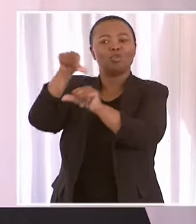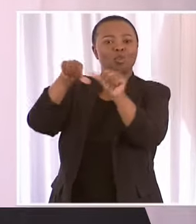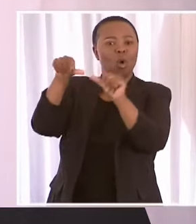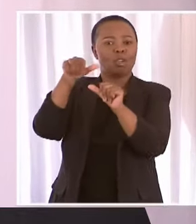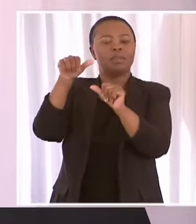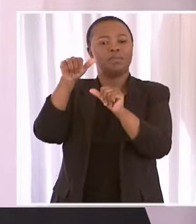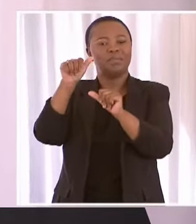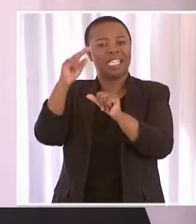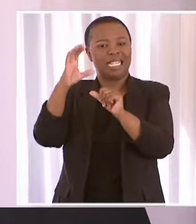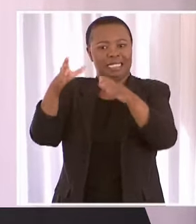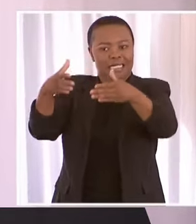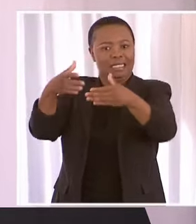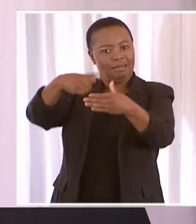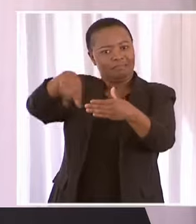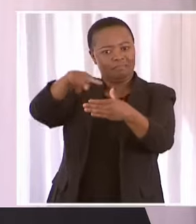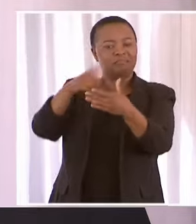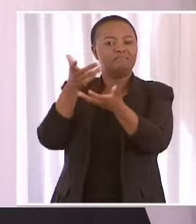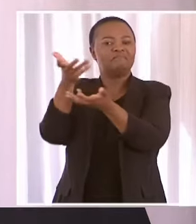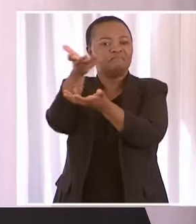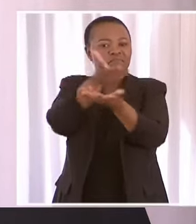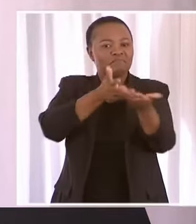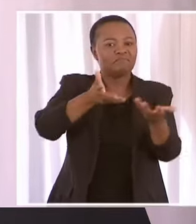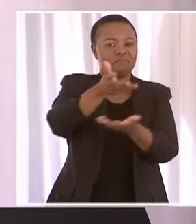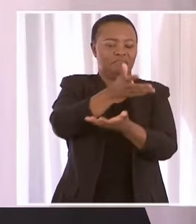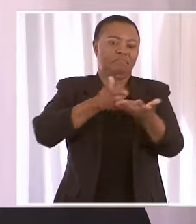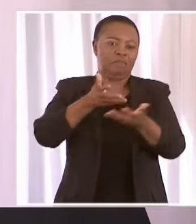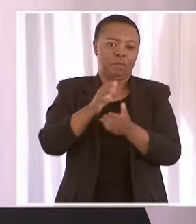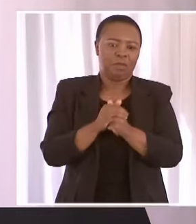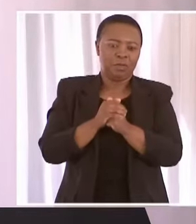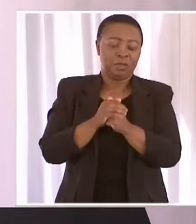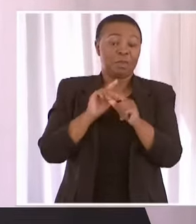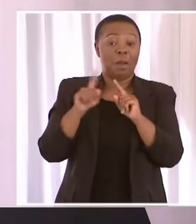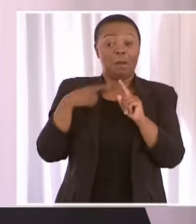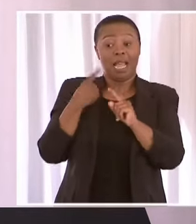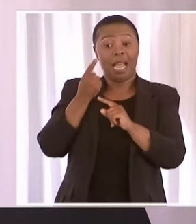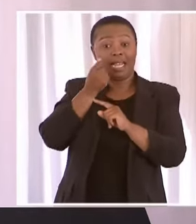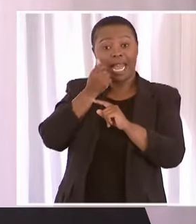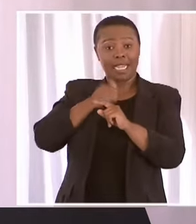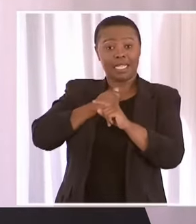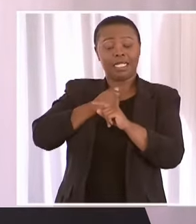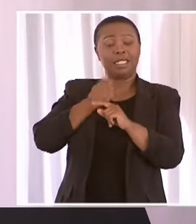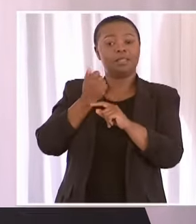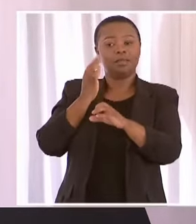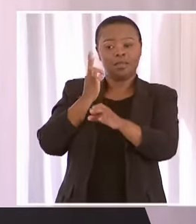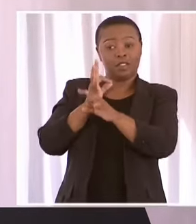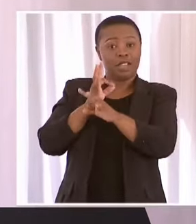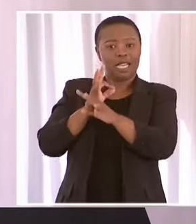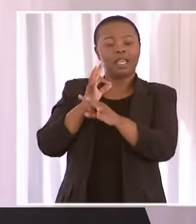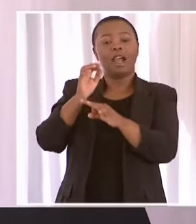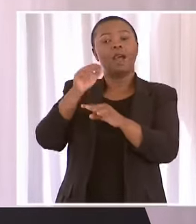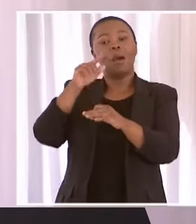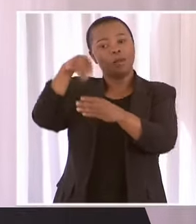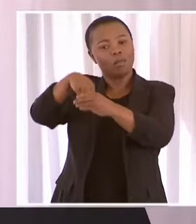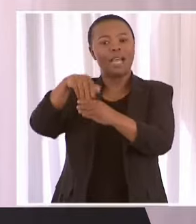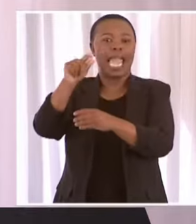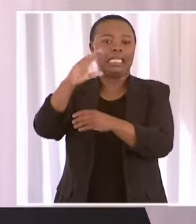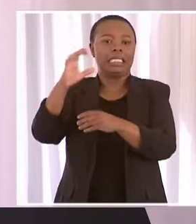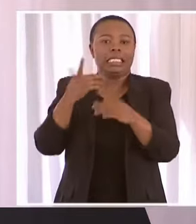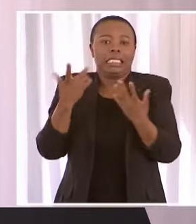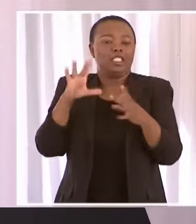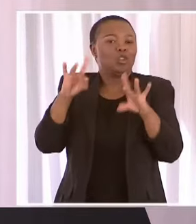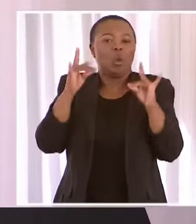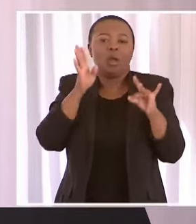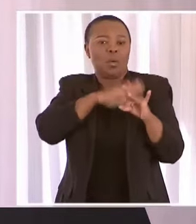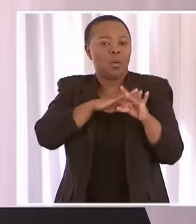as a leading activist in the British anti-apartheid movement, my dad in the ANC. I didn't get a lot of choice in that, but it was never dull and it